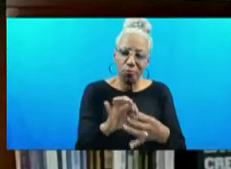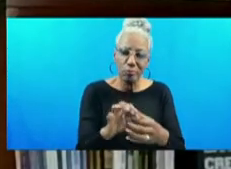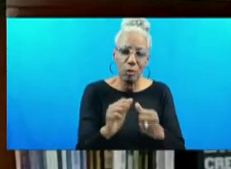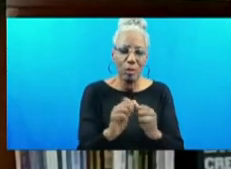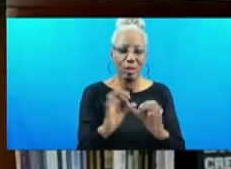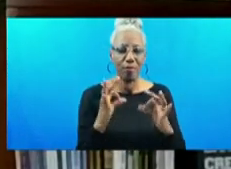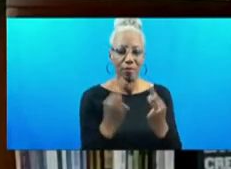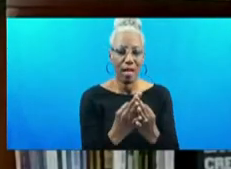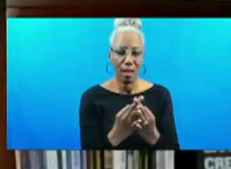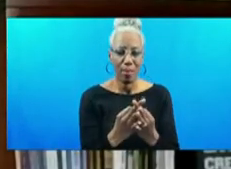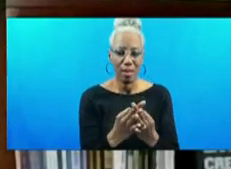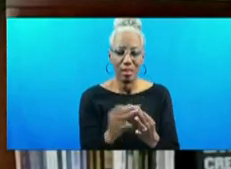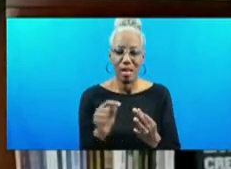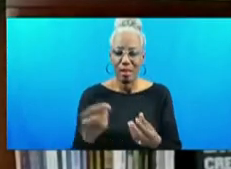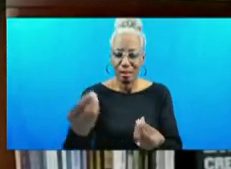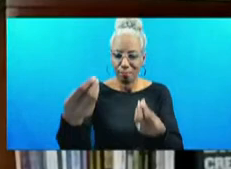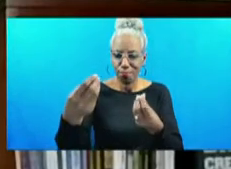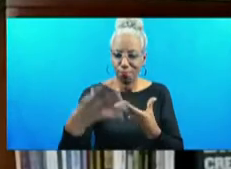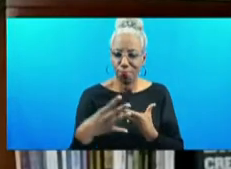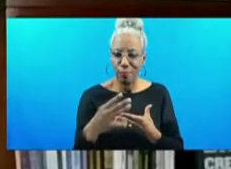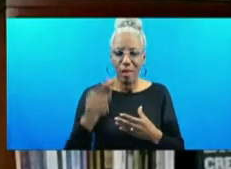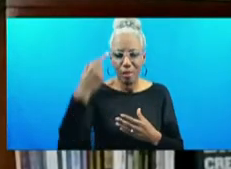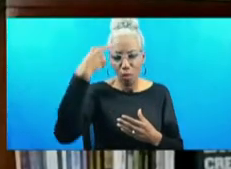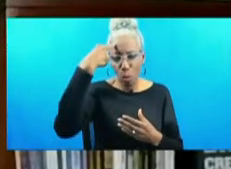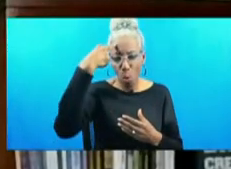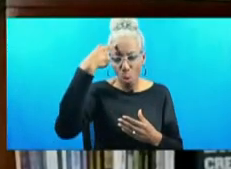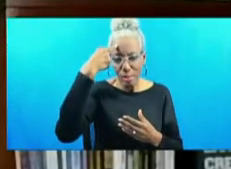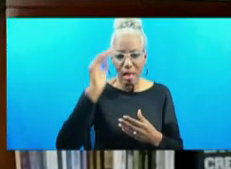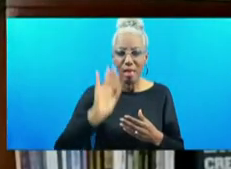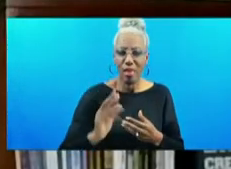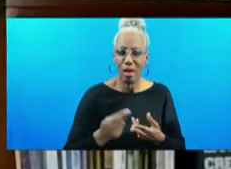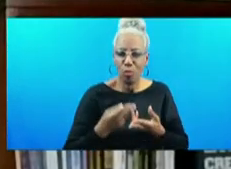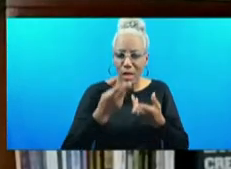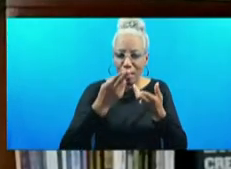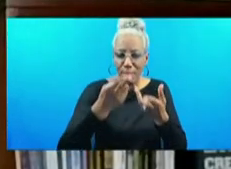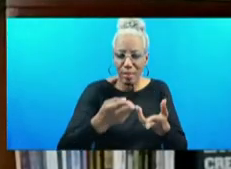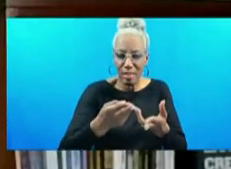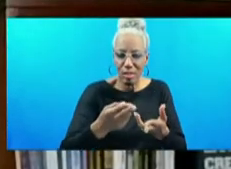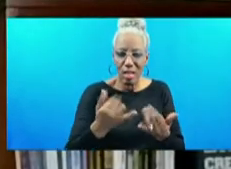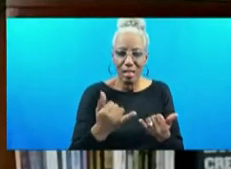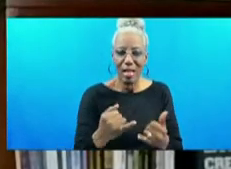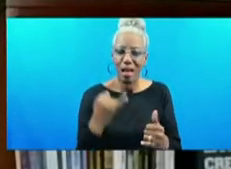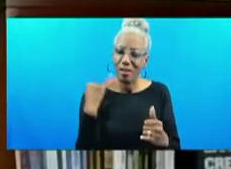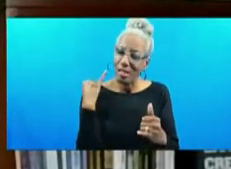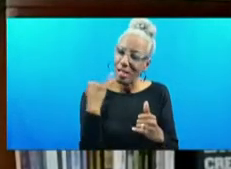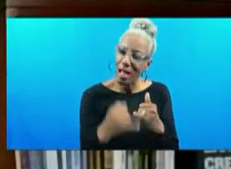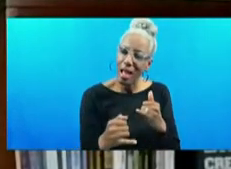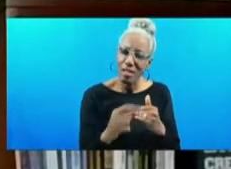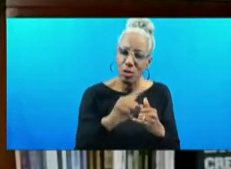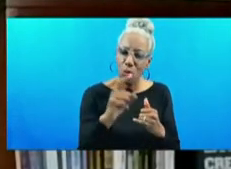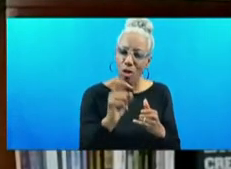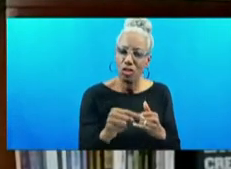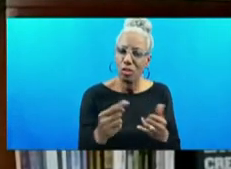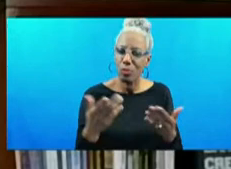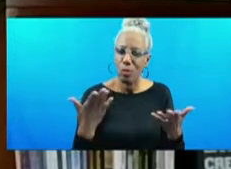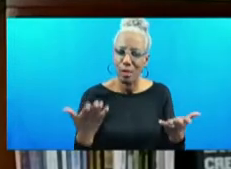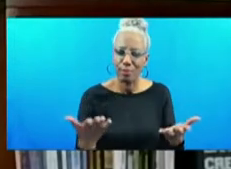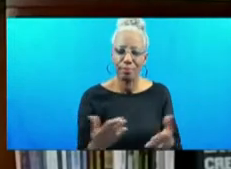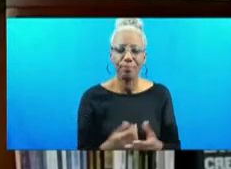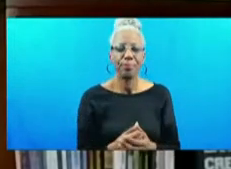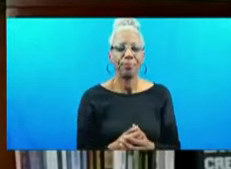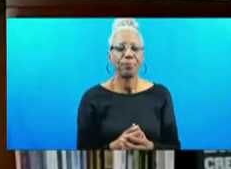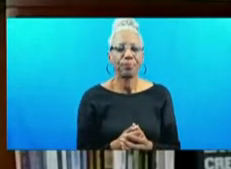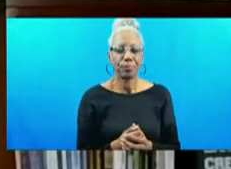recommendations about what we can do. And I'm gonna leave us with this question. in Montgomery County, I talked about the strength of our